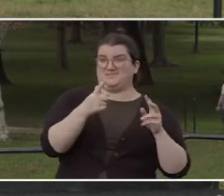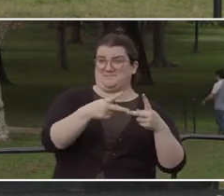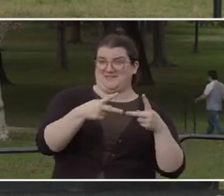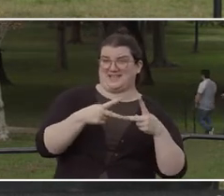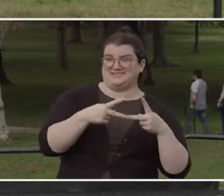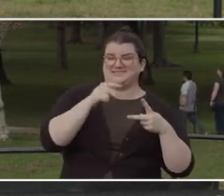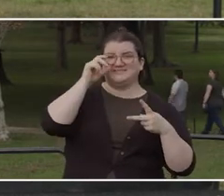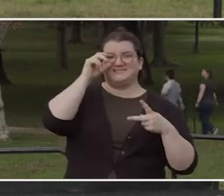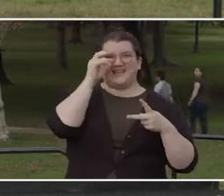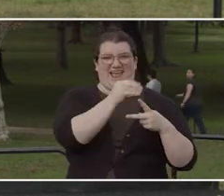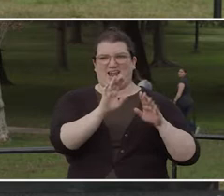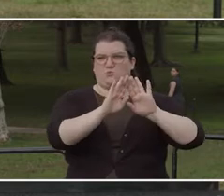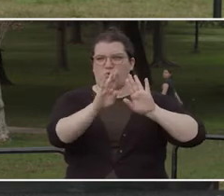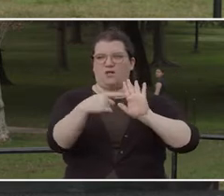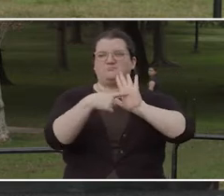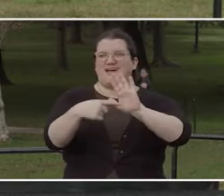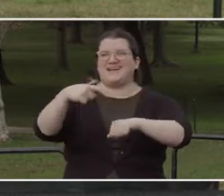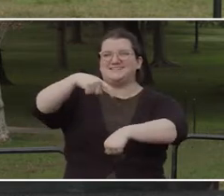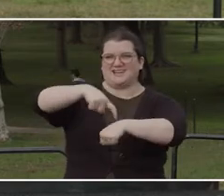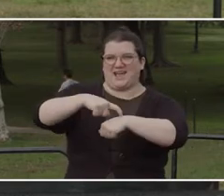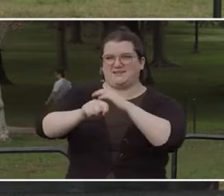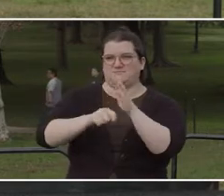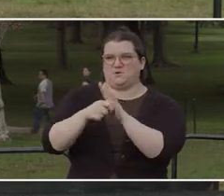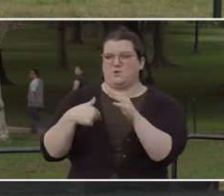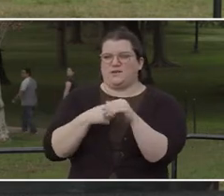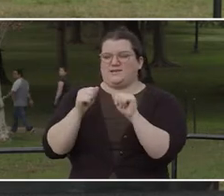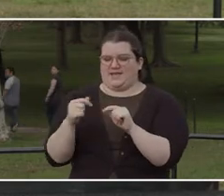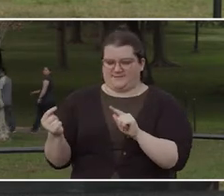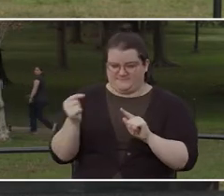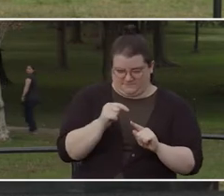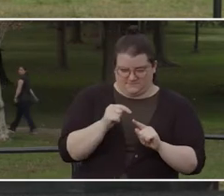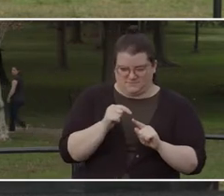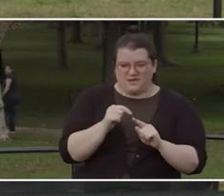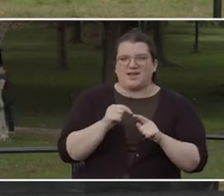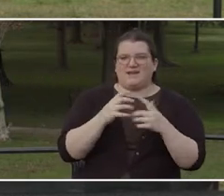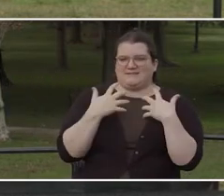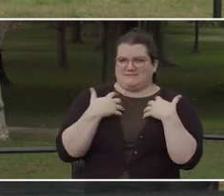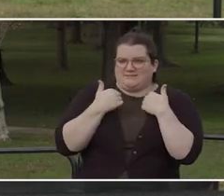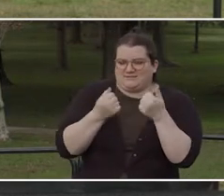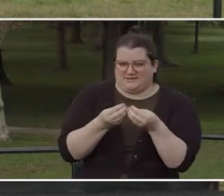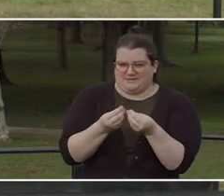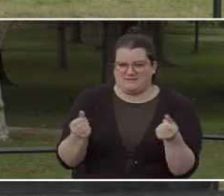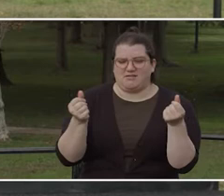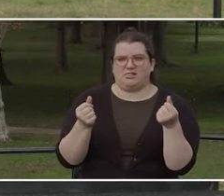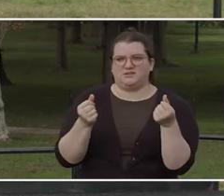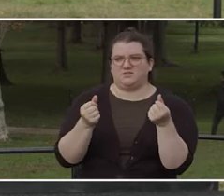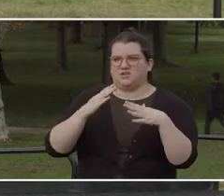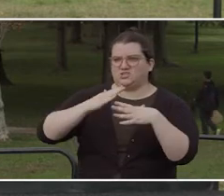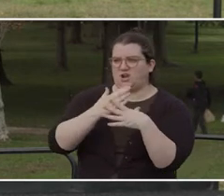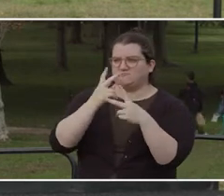it's also a time that we can return to and heal, share memories of each other and